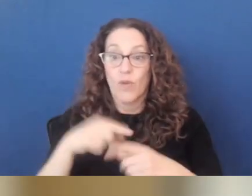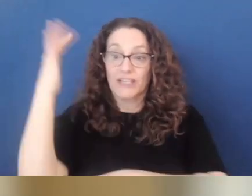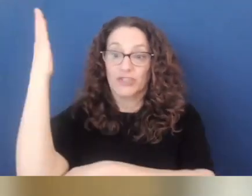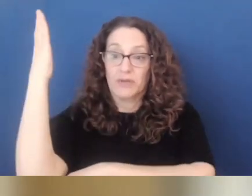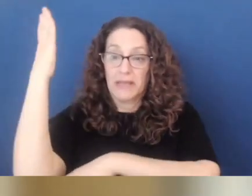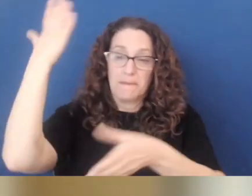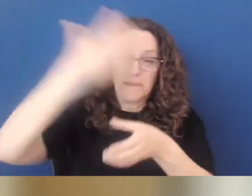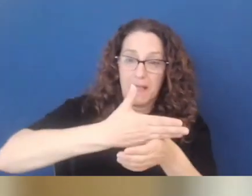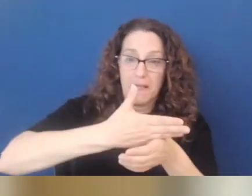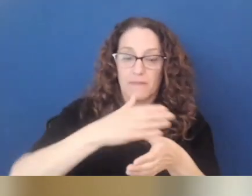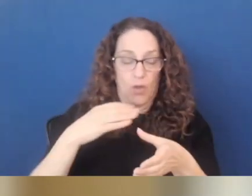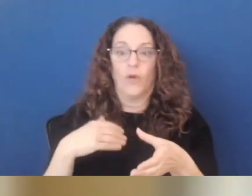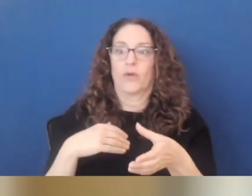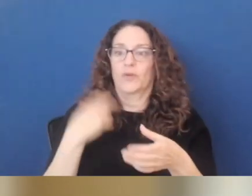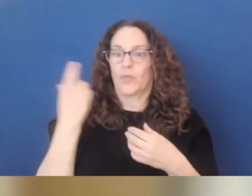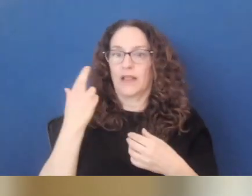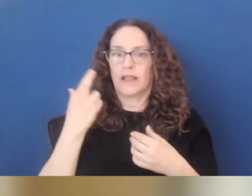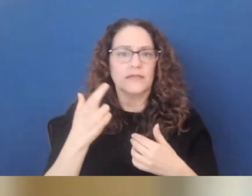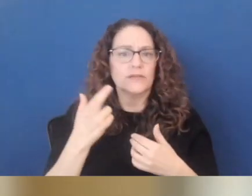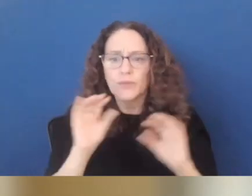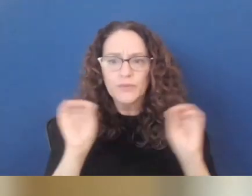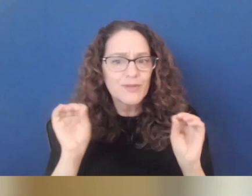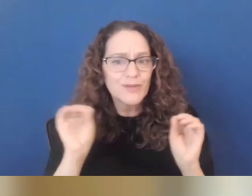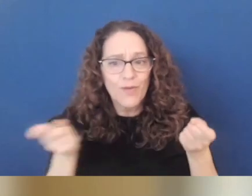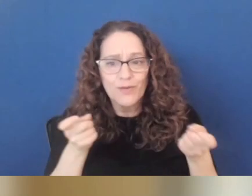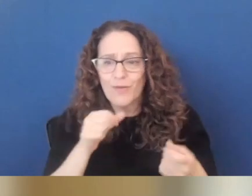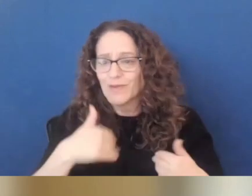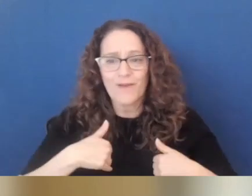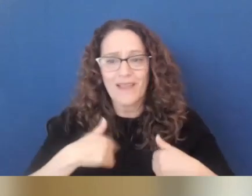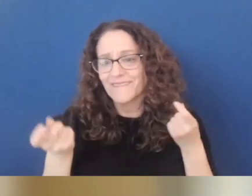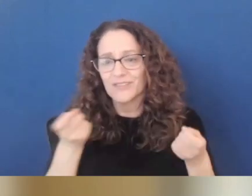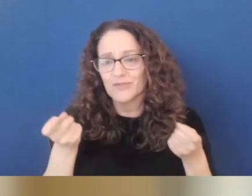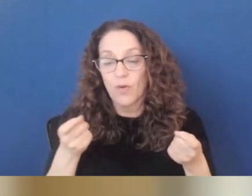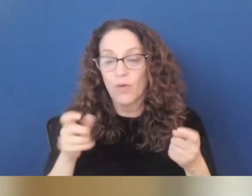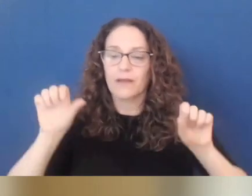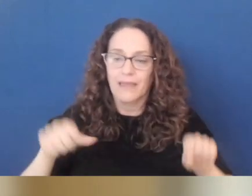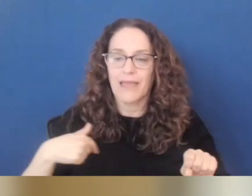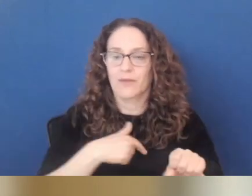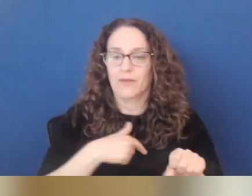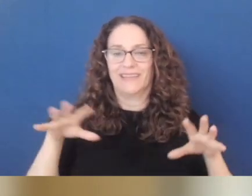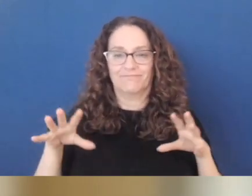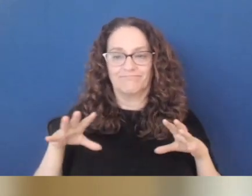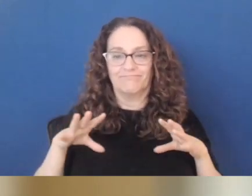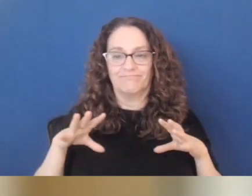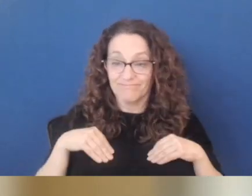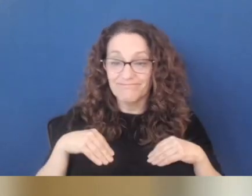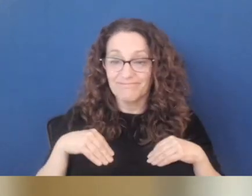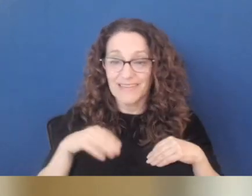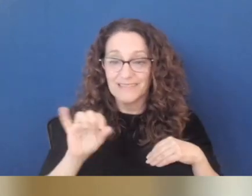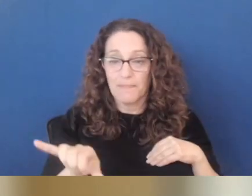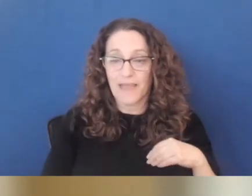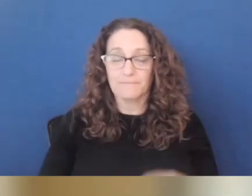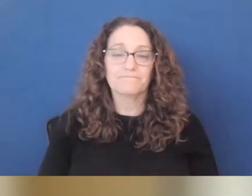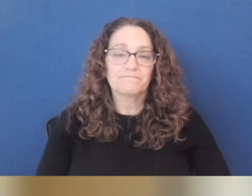have control. You really don't have control. And are we okay with that? So I would suggest planning